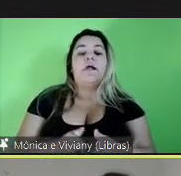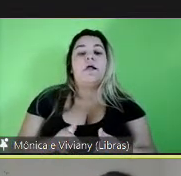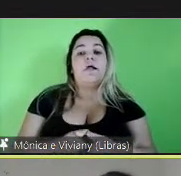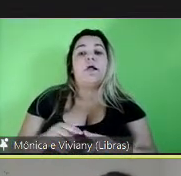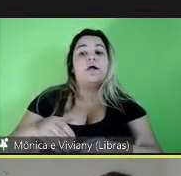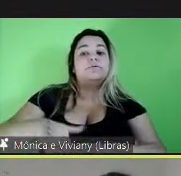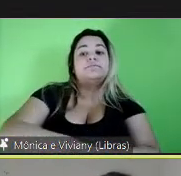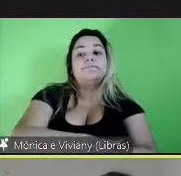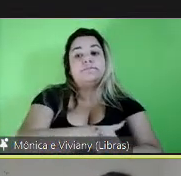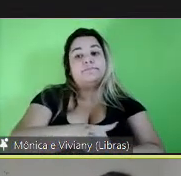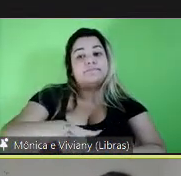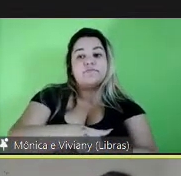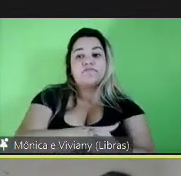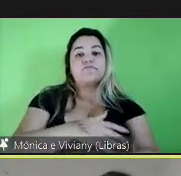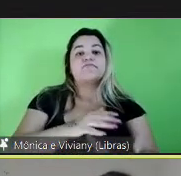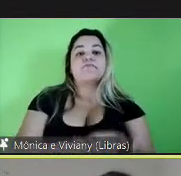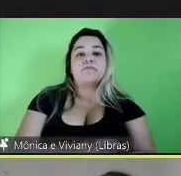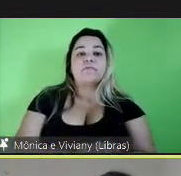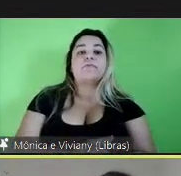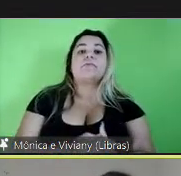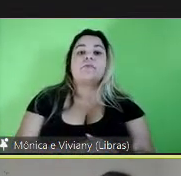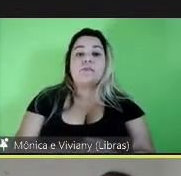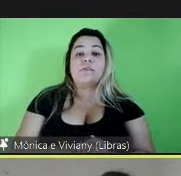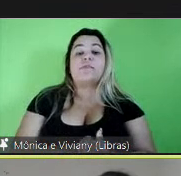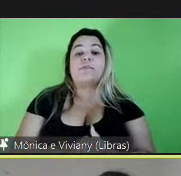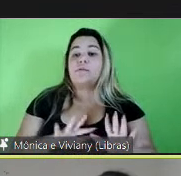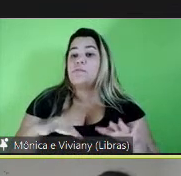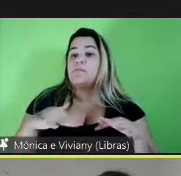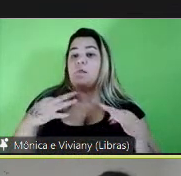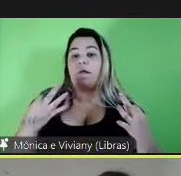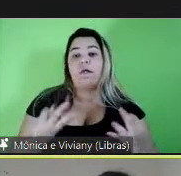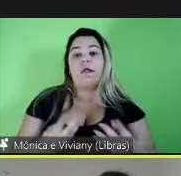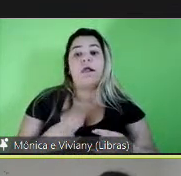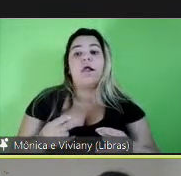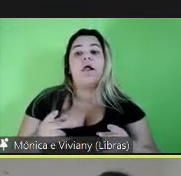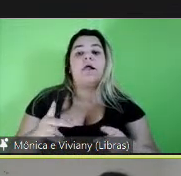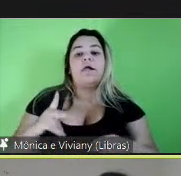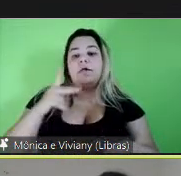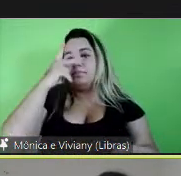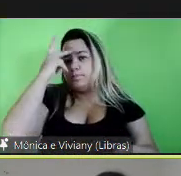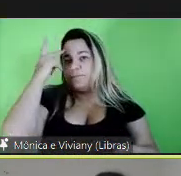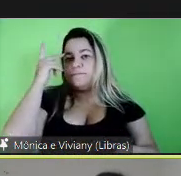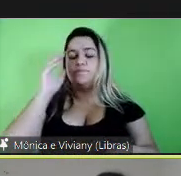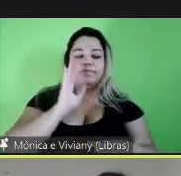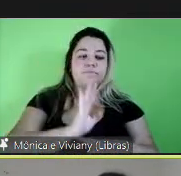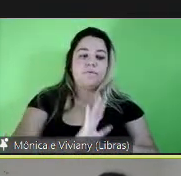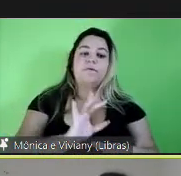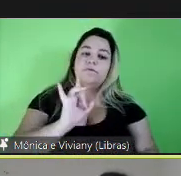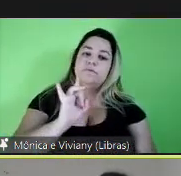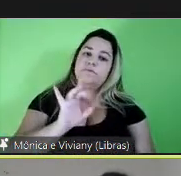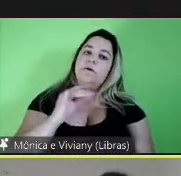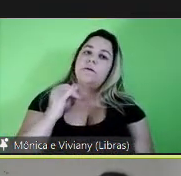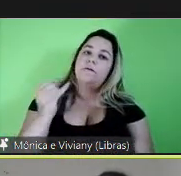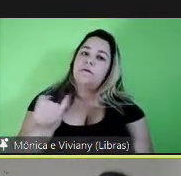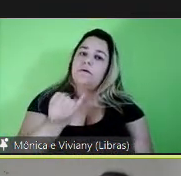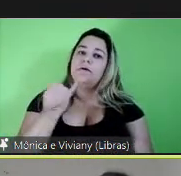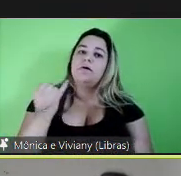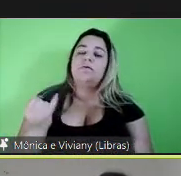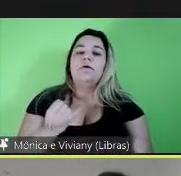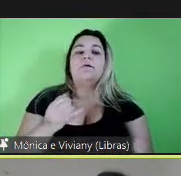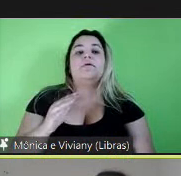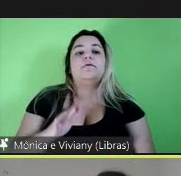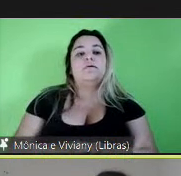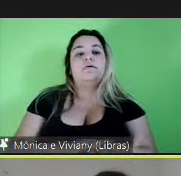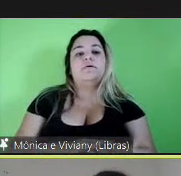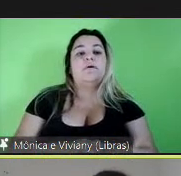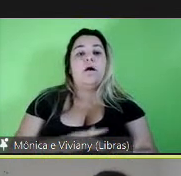and a team for these consultations in the street. So all these people help to build this diagnosis. But it's very important